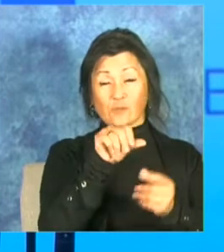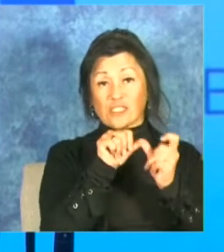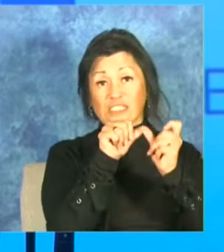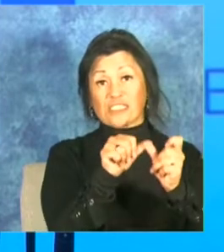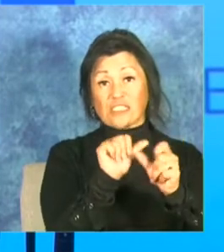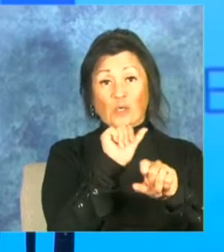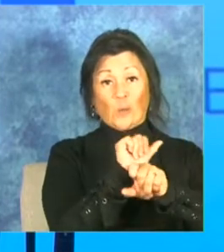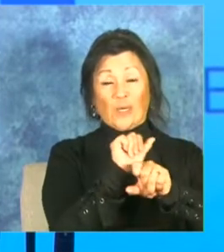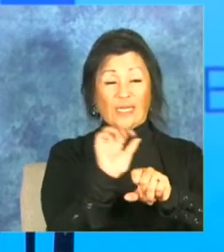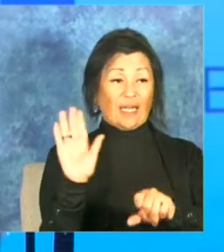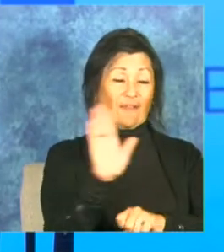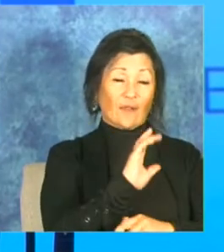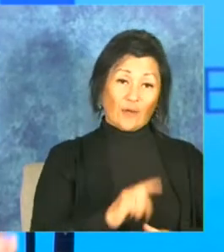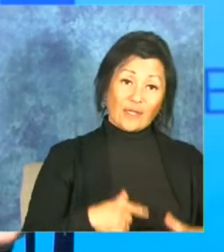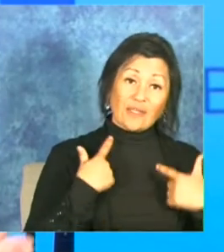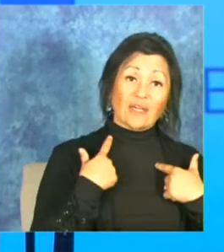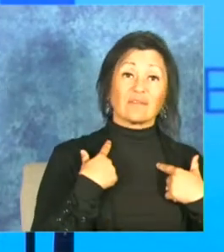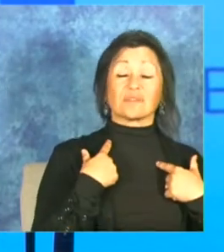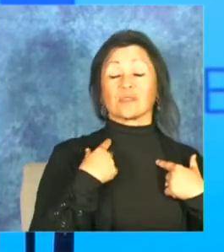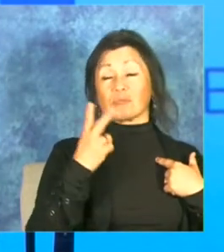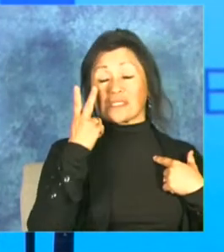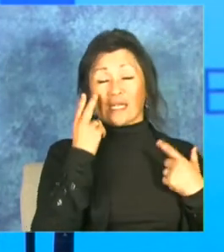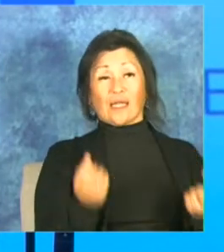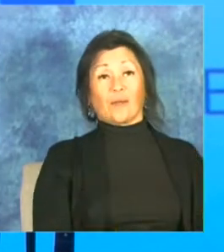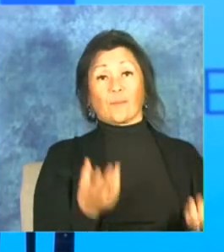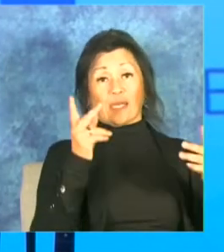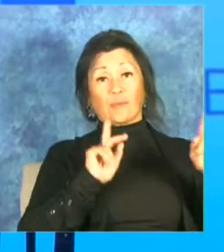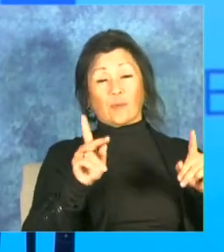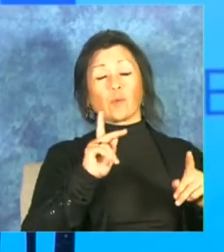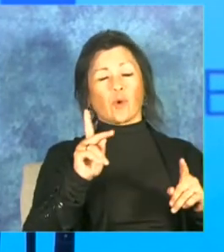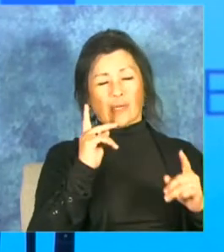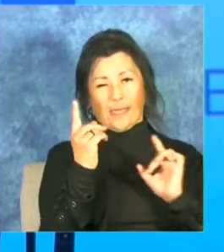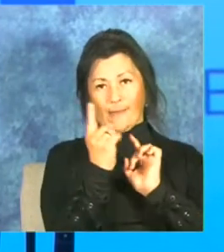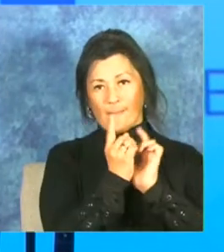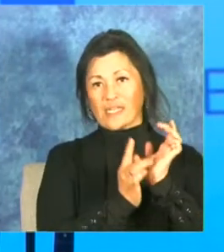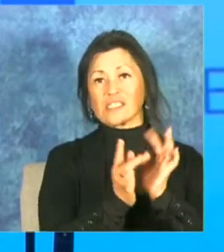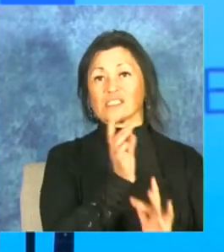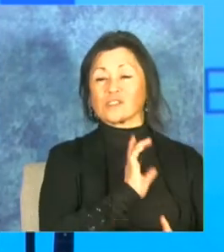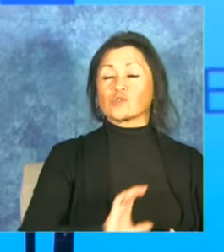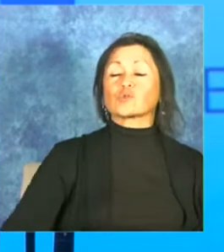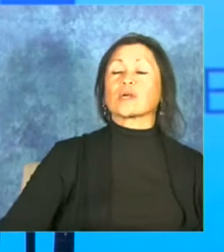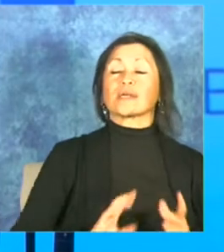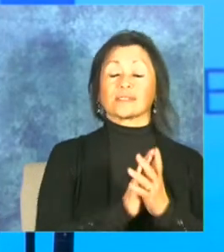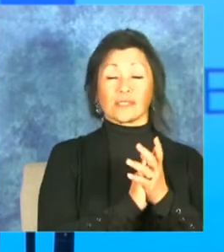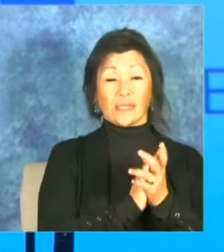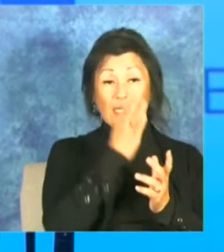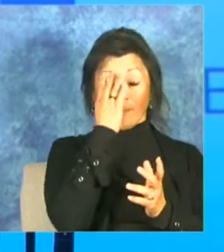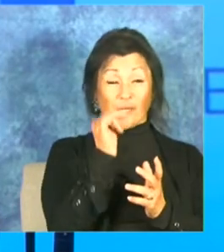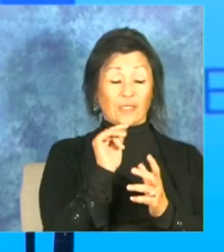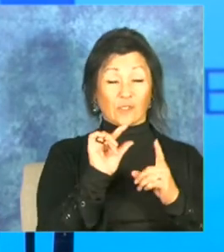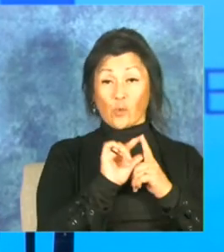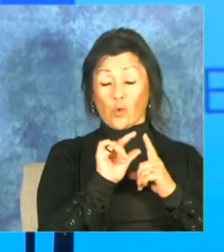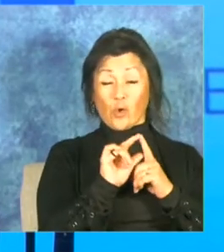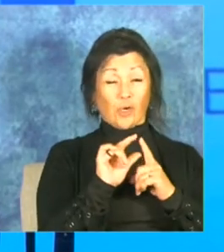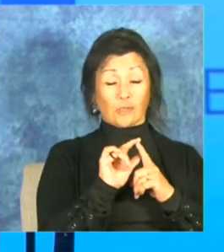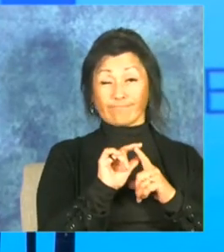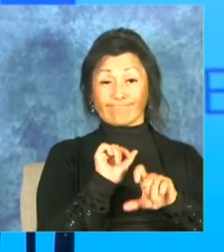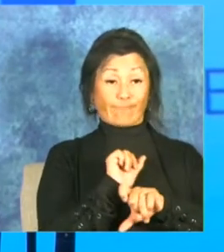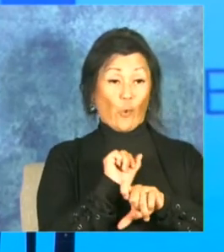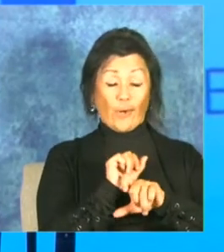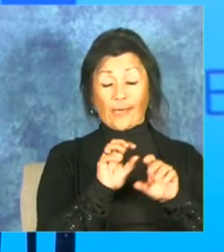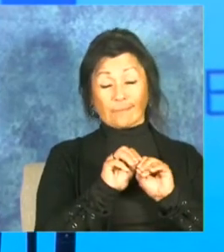working in their lives. And as we have seen, many of these people have come to know the Lord, right? Because the word of God does a work, right?